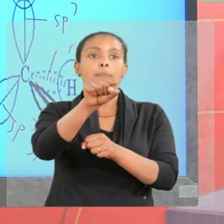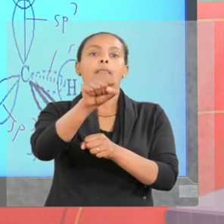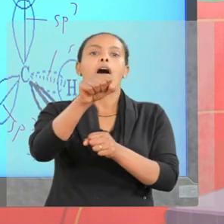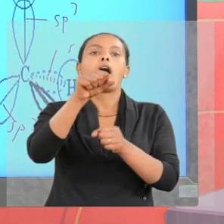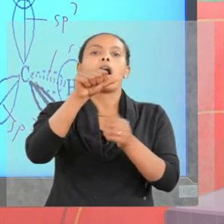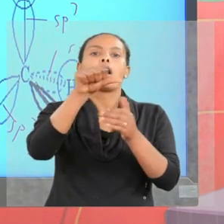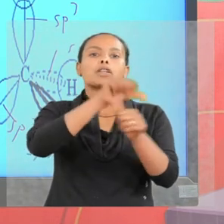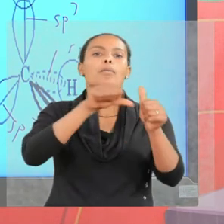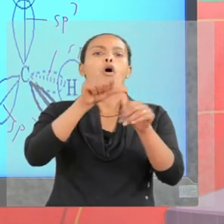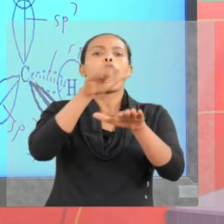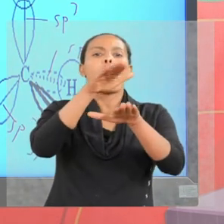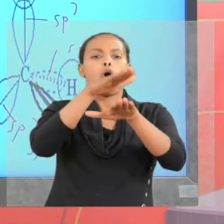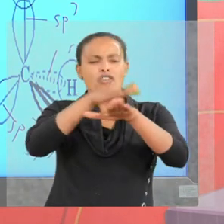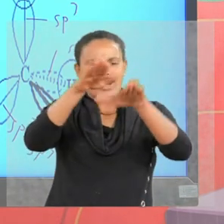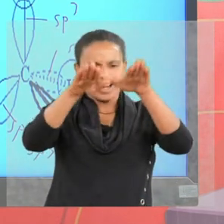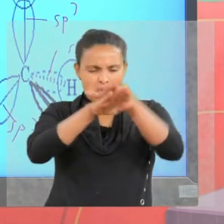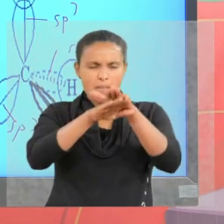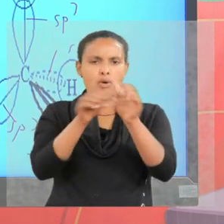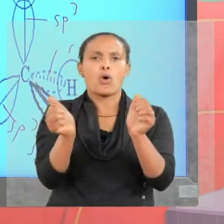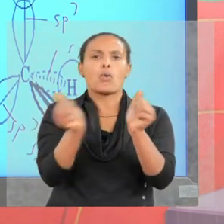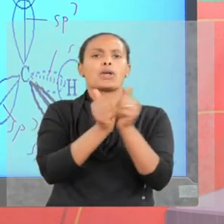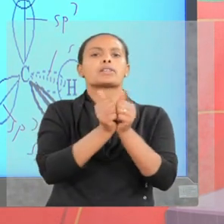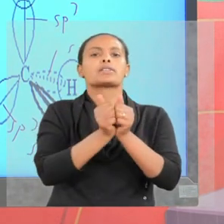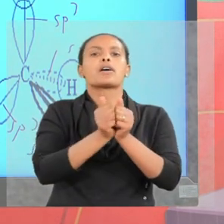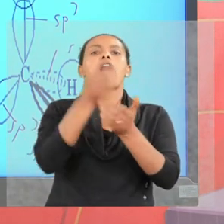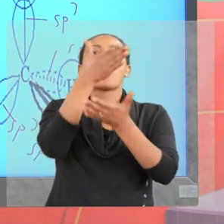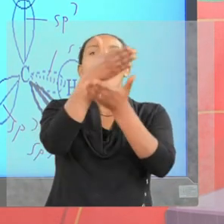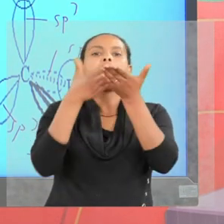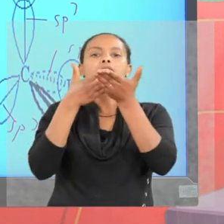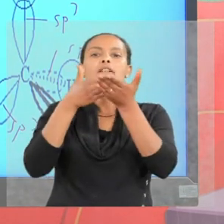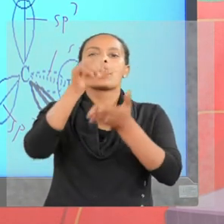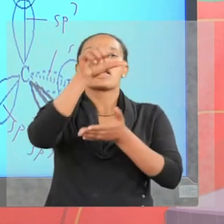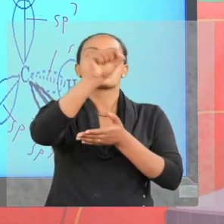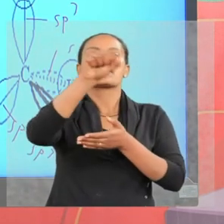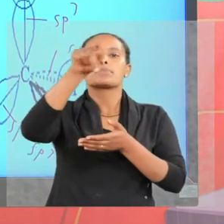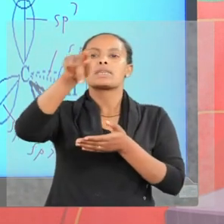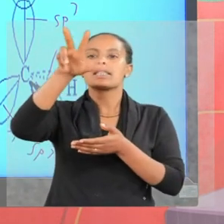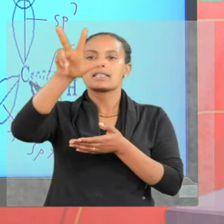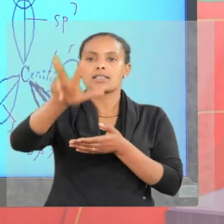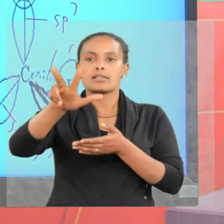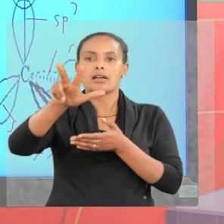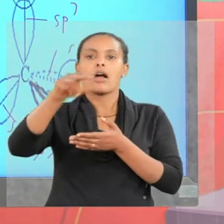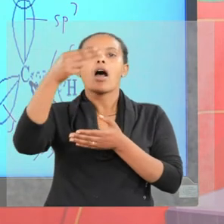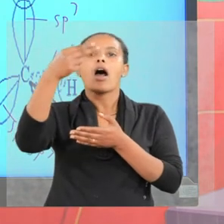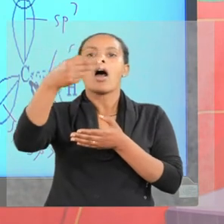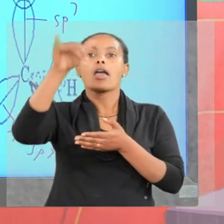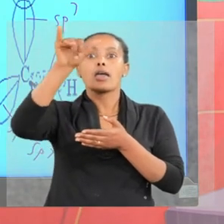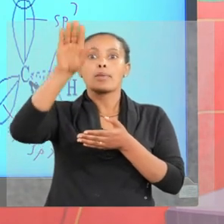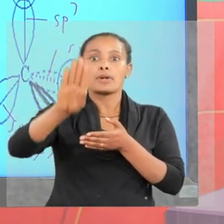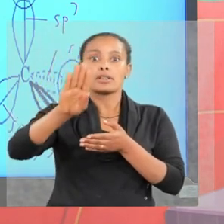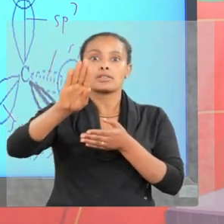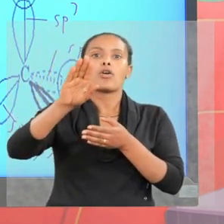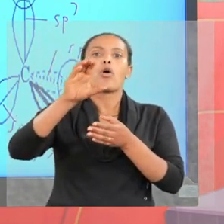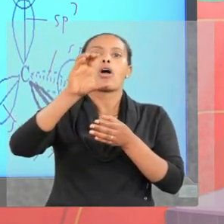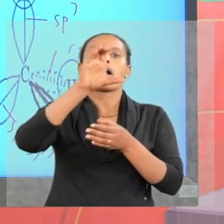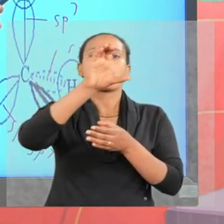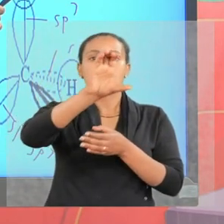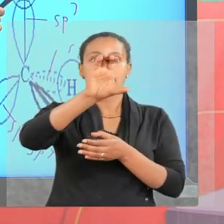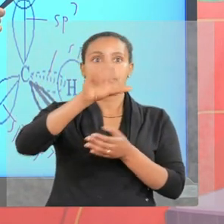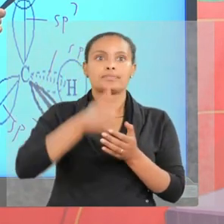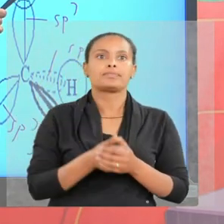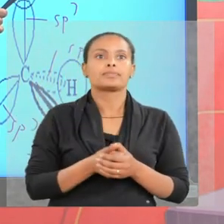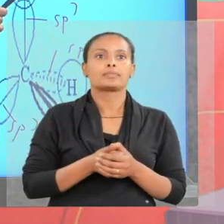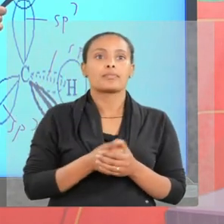hydrogen overlap with half-filled sp3 hybrid orbital of carbon. You